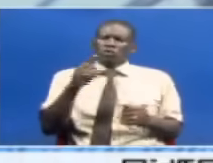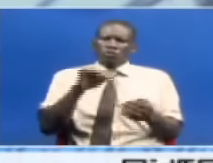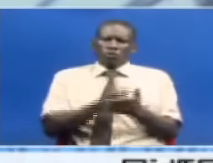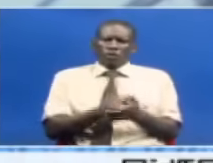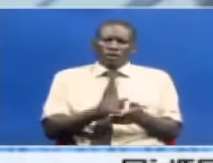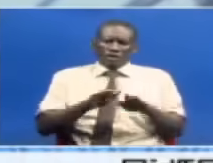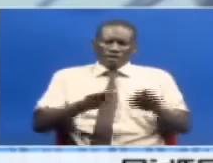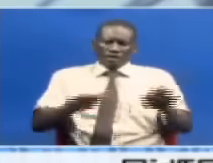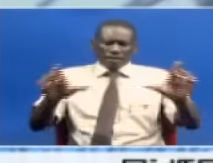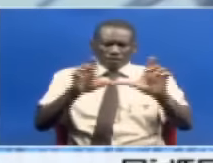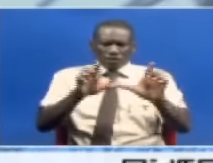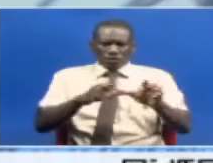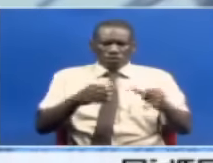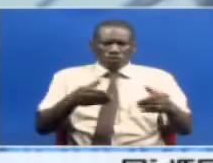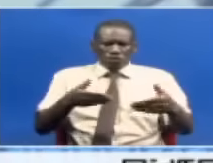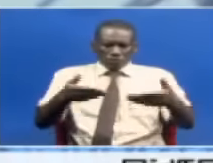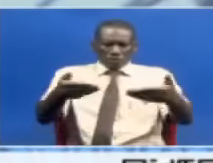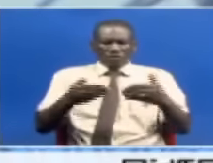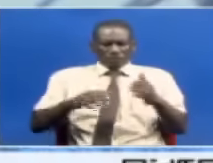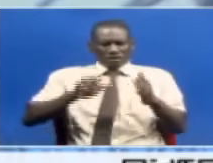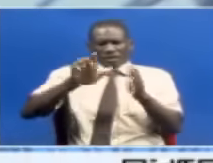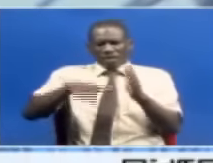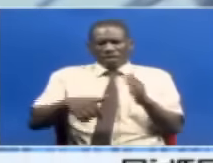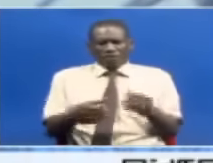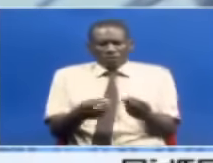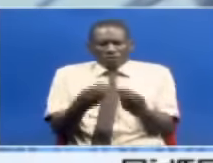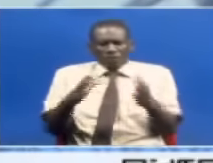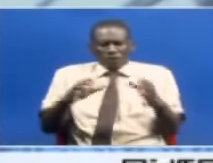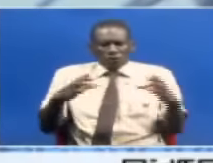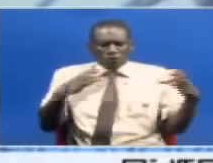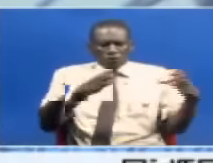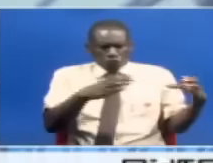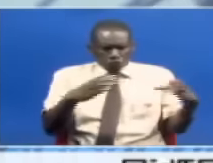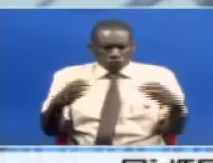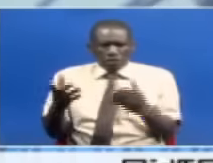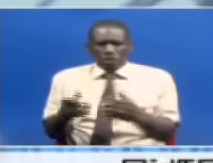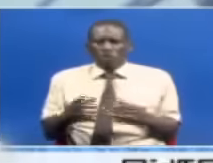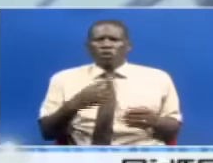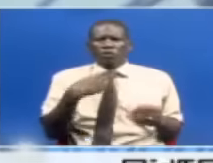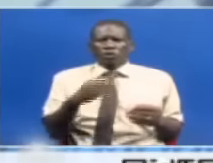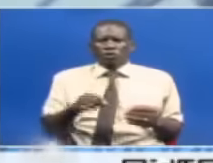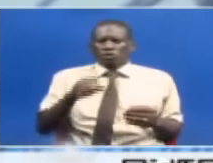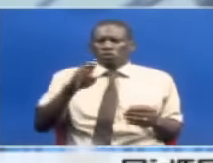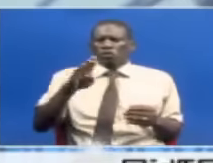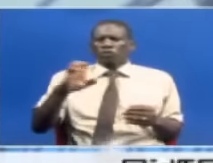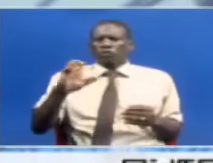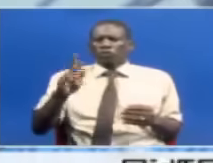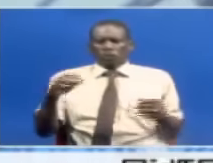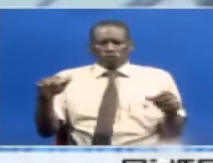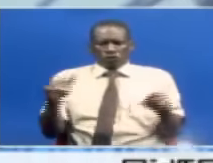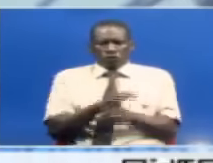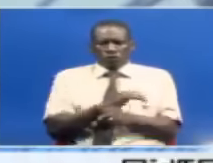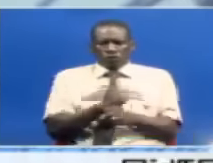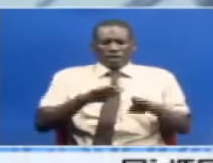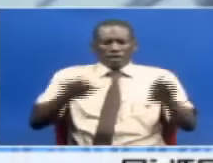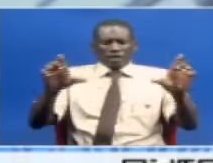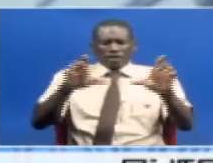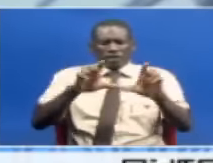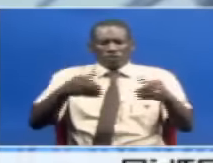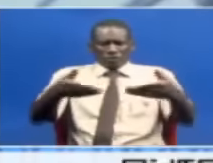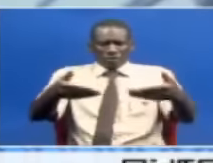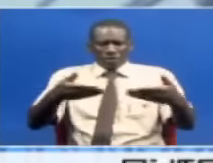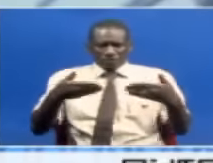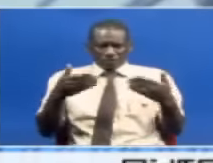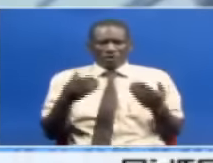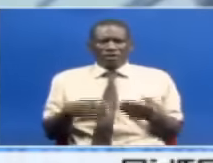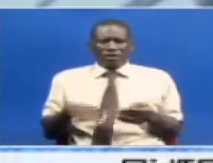we go block by block because there are so many blocks. So we were told block ikija, title zita toka. That